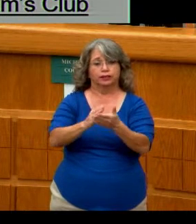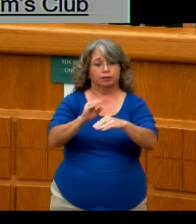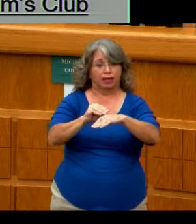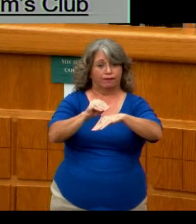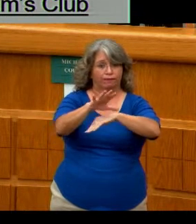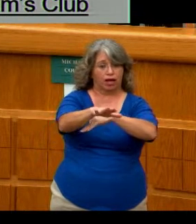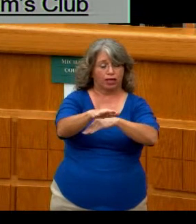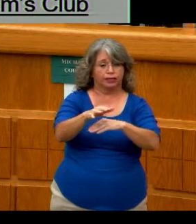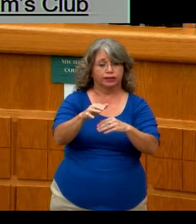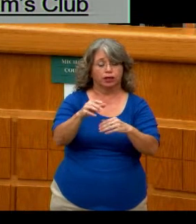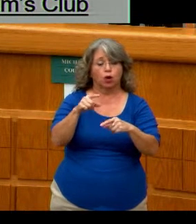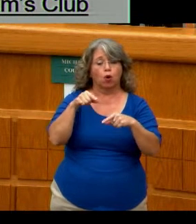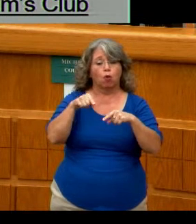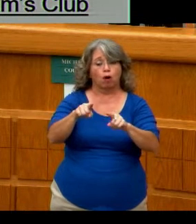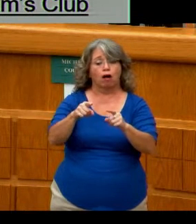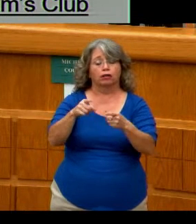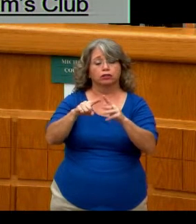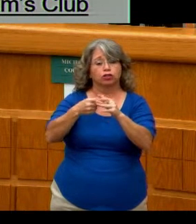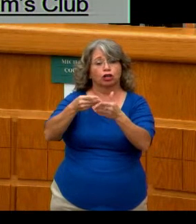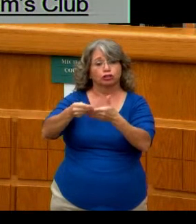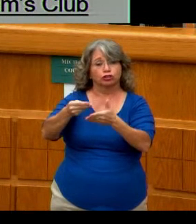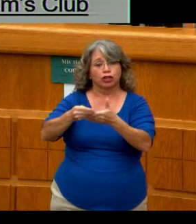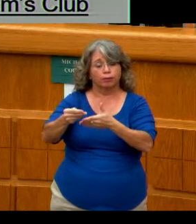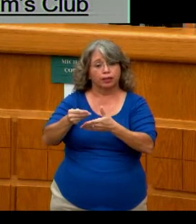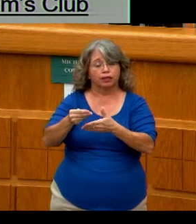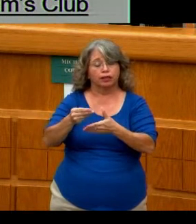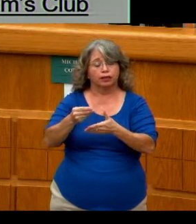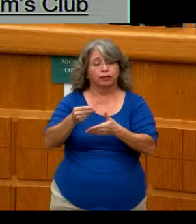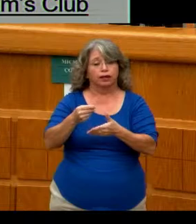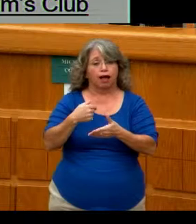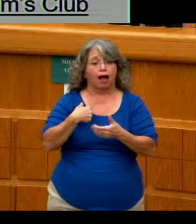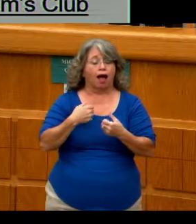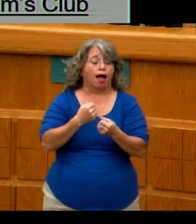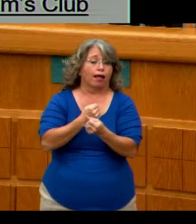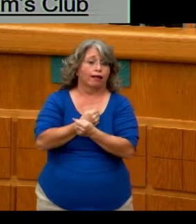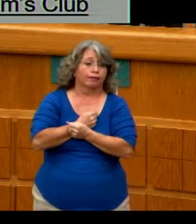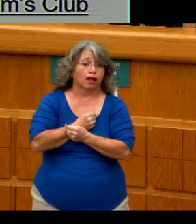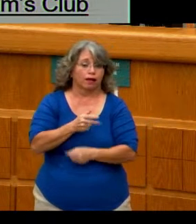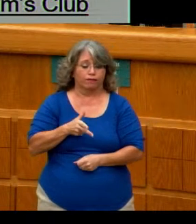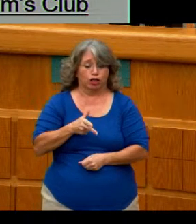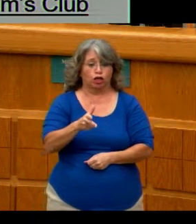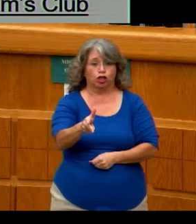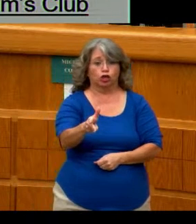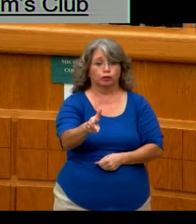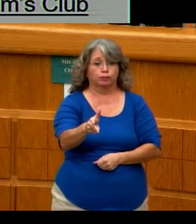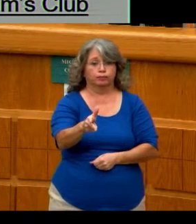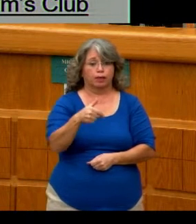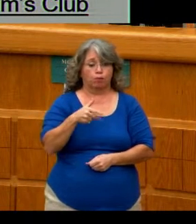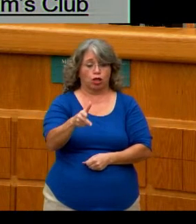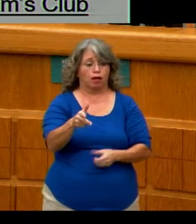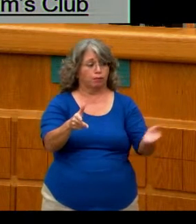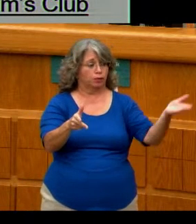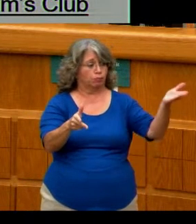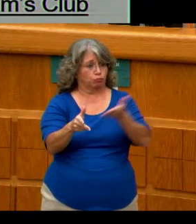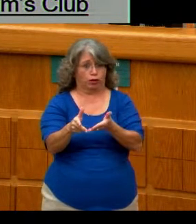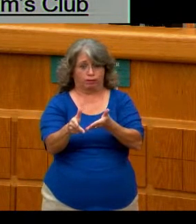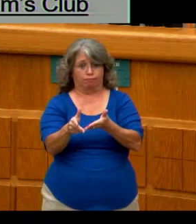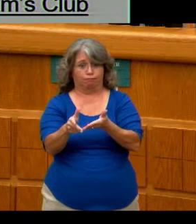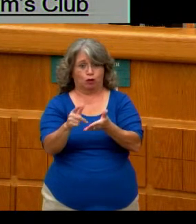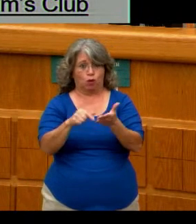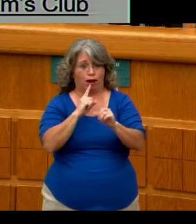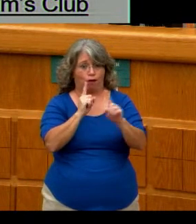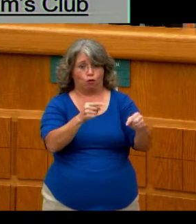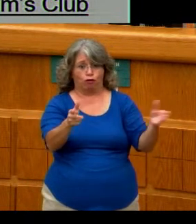hands. I'll leave you with some advice on curbside pickup while you're shopping. I think it's well known at this point that I